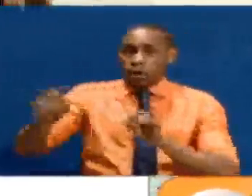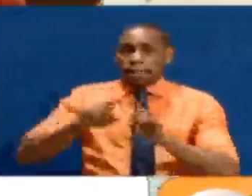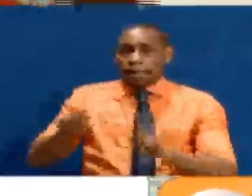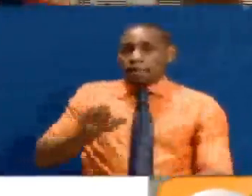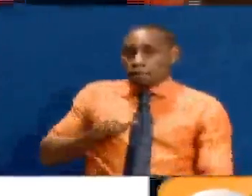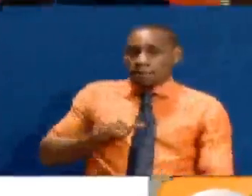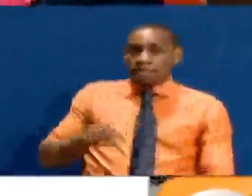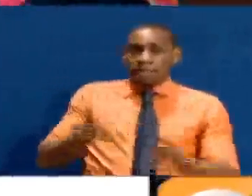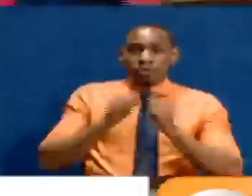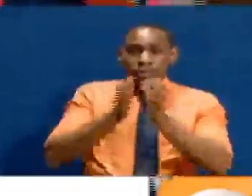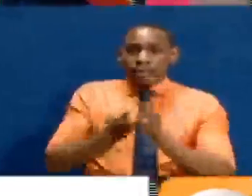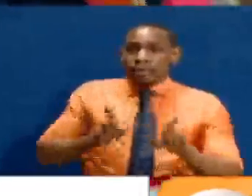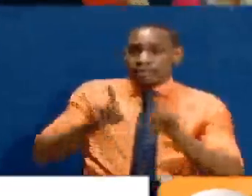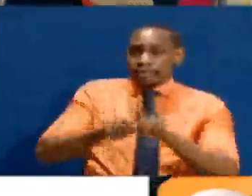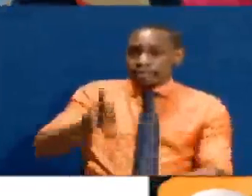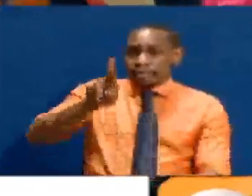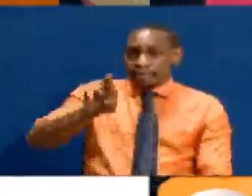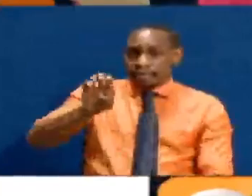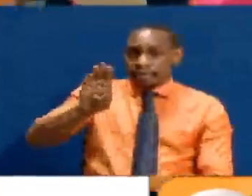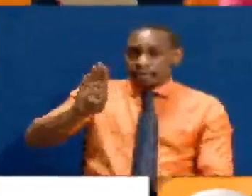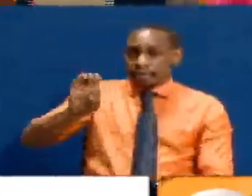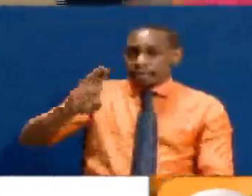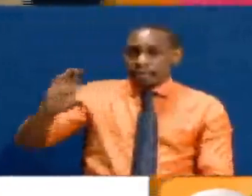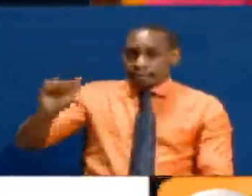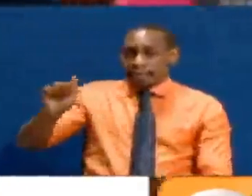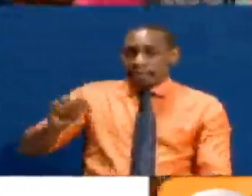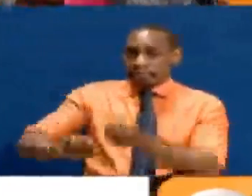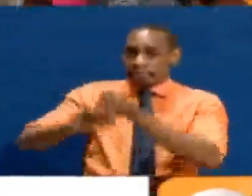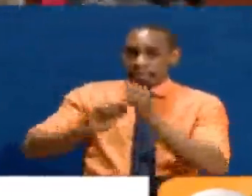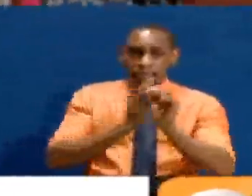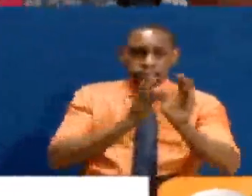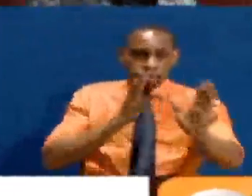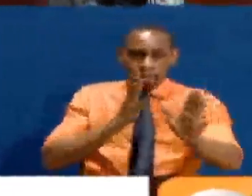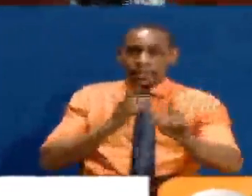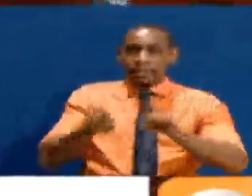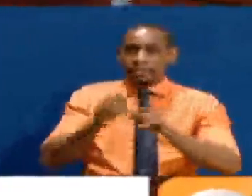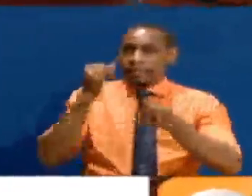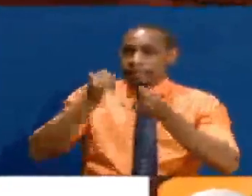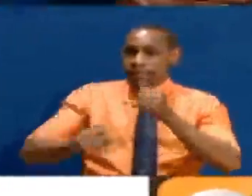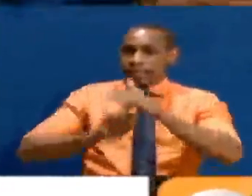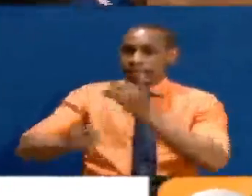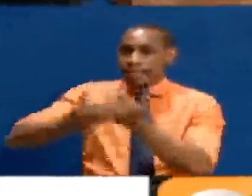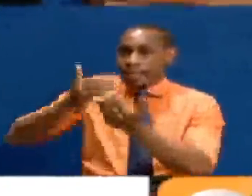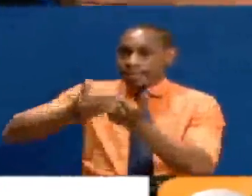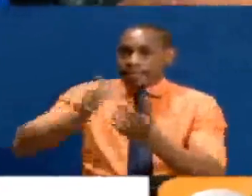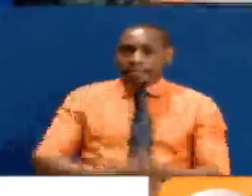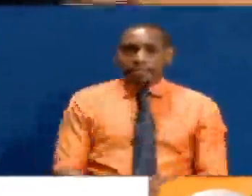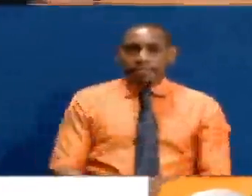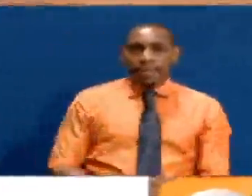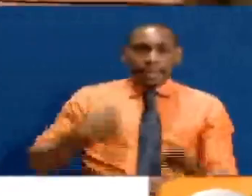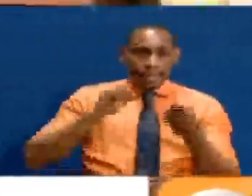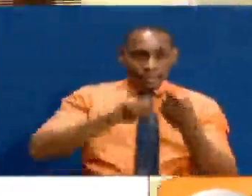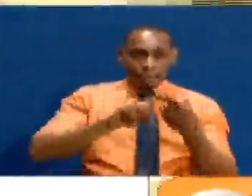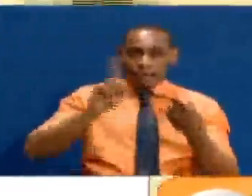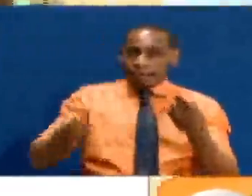has her sister Rebecca along for support on the queues and eventually in her treatment session. Because I need to first